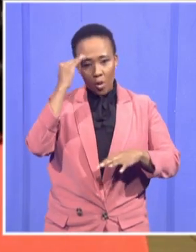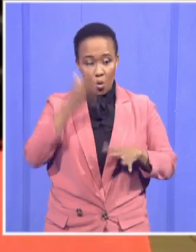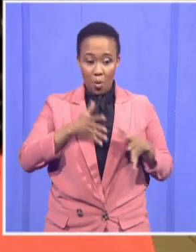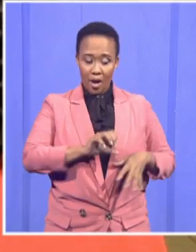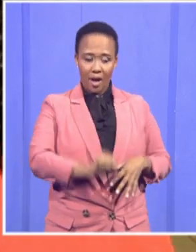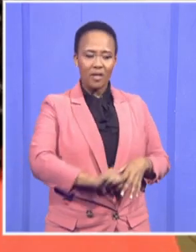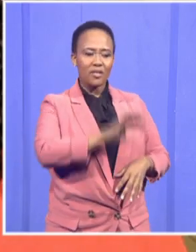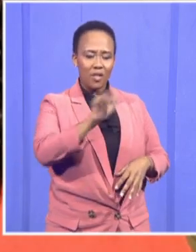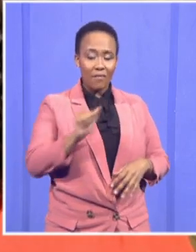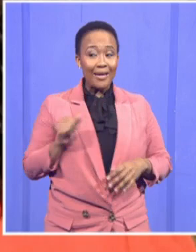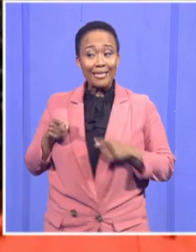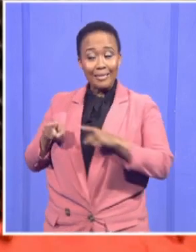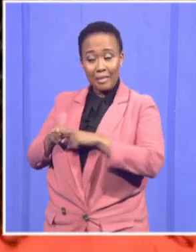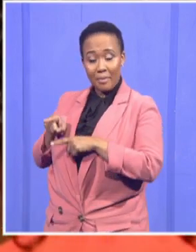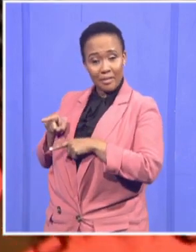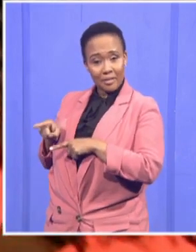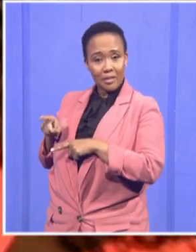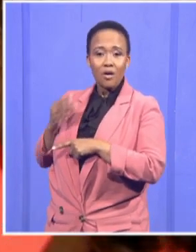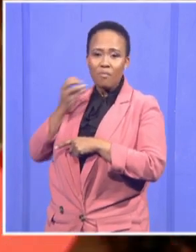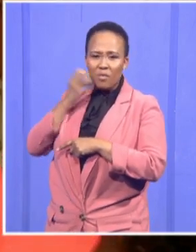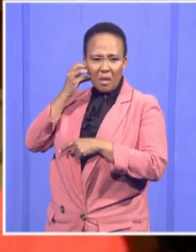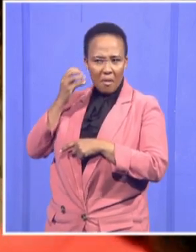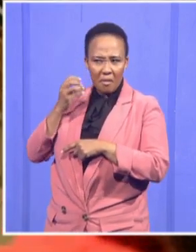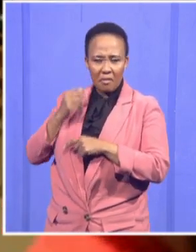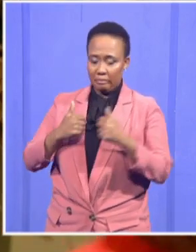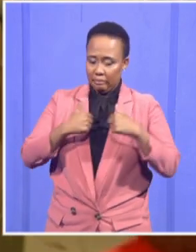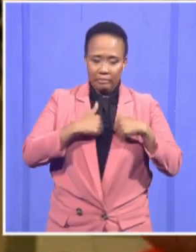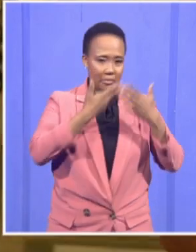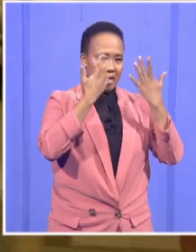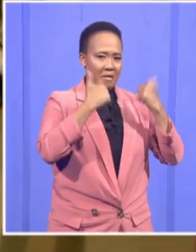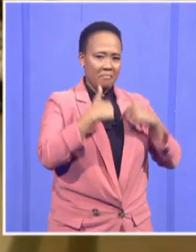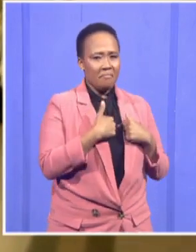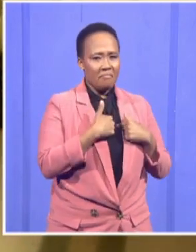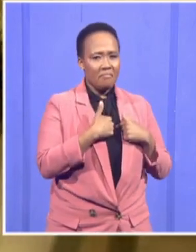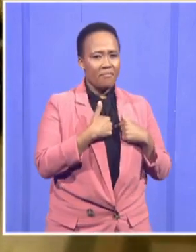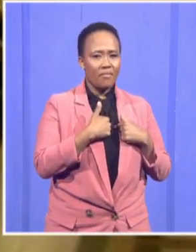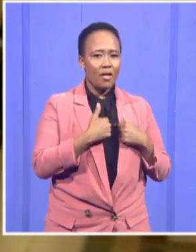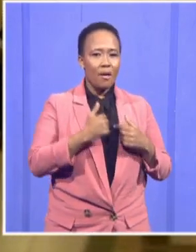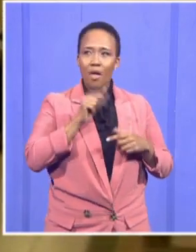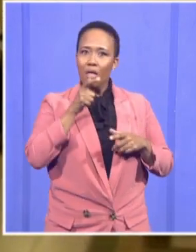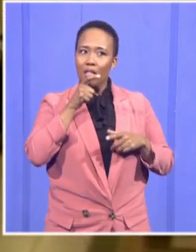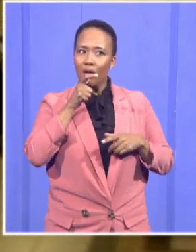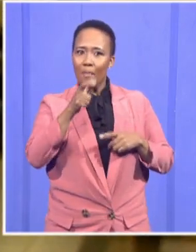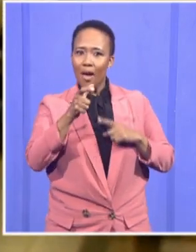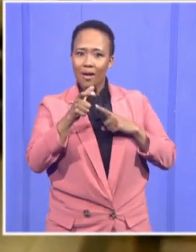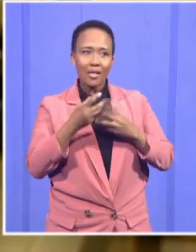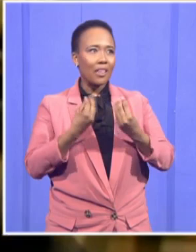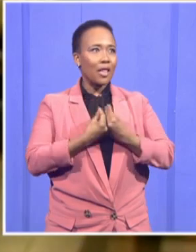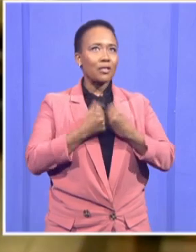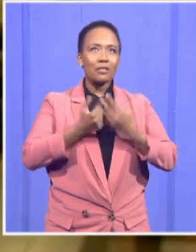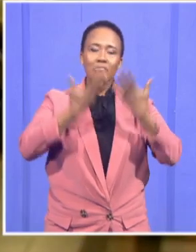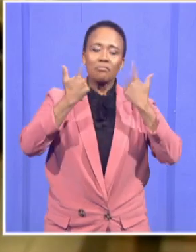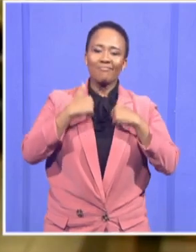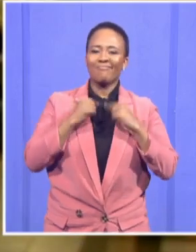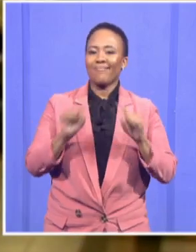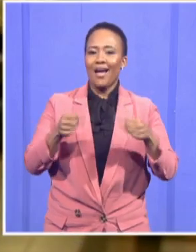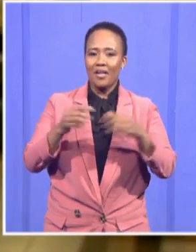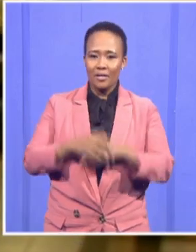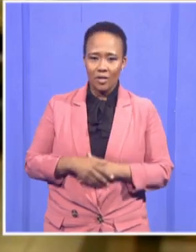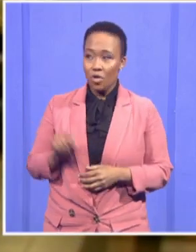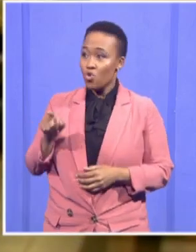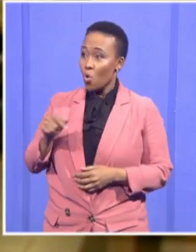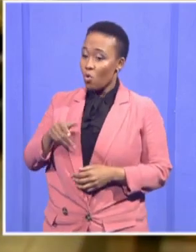in Mozambique? Not that I know of. Not that I know of. I don't want to comment on things I don't know. How long has he been in South Africa?